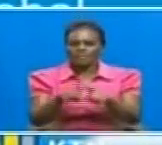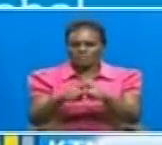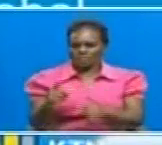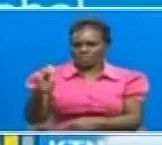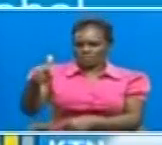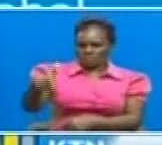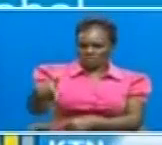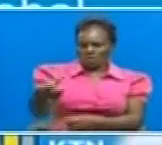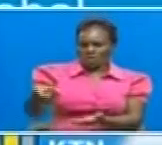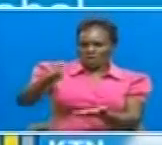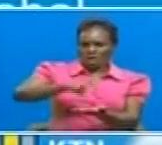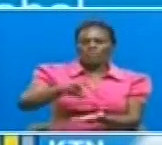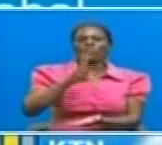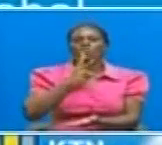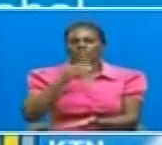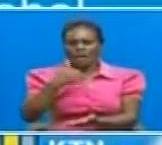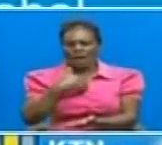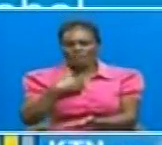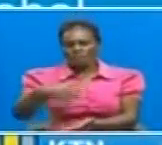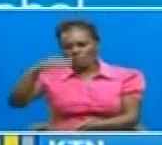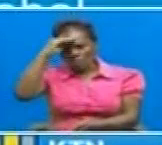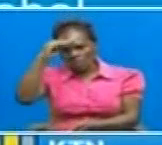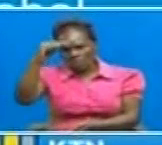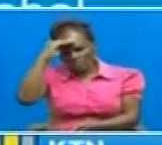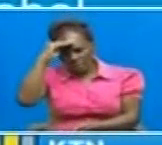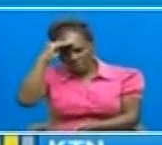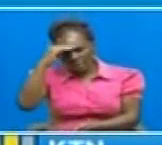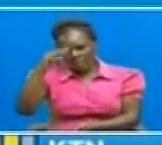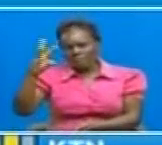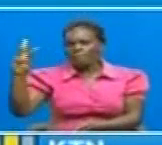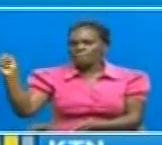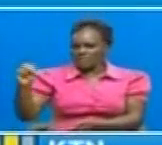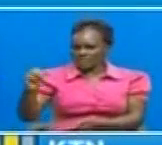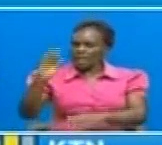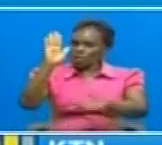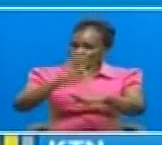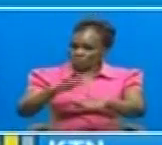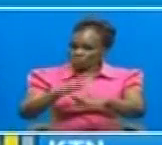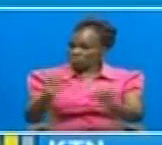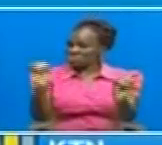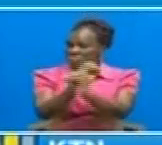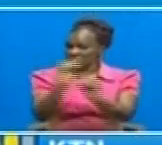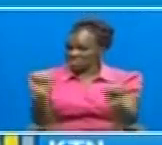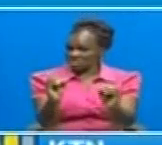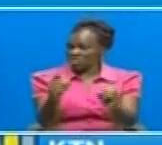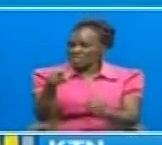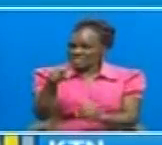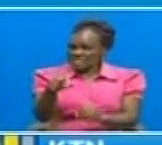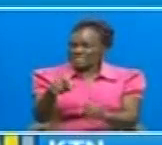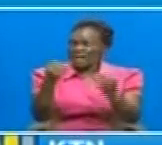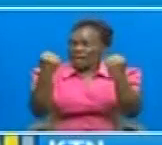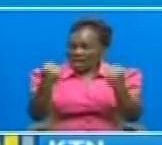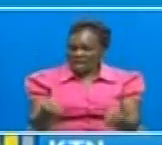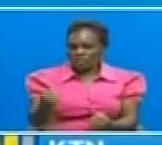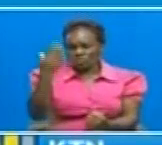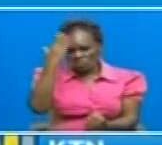Add water to an alkane and you have an alcohol. Methanol isn't fit for human consumption. It's extremely difficult